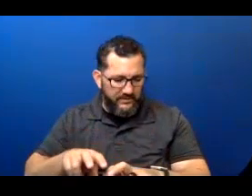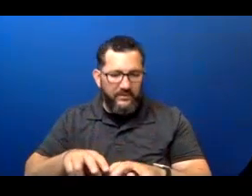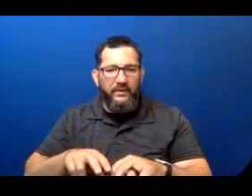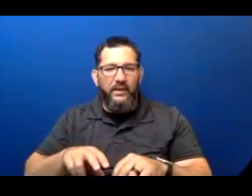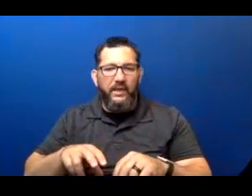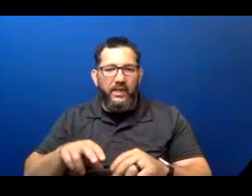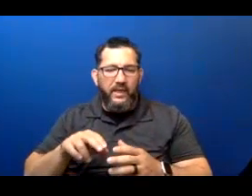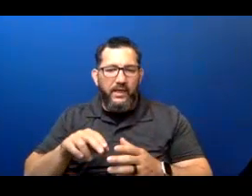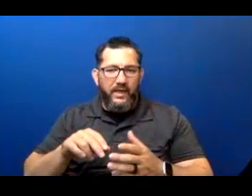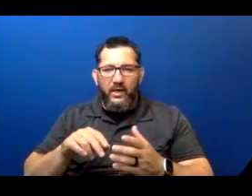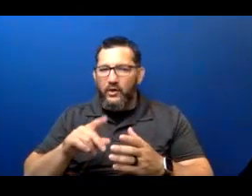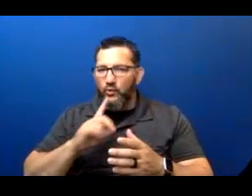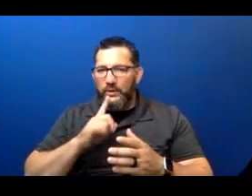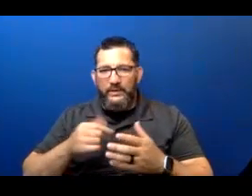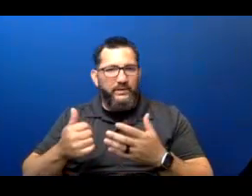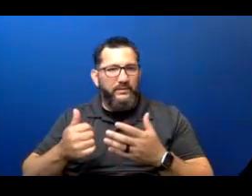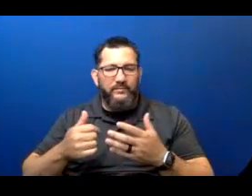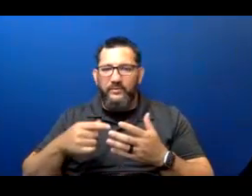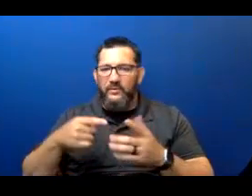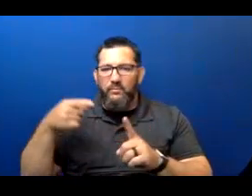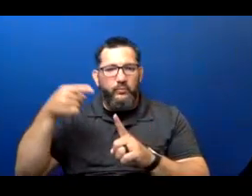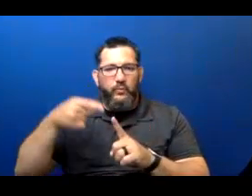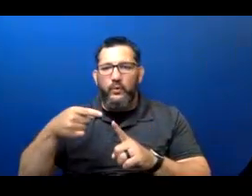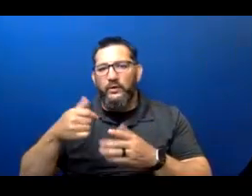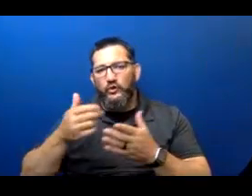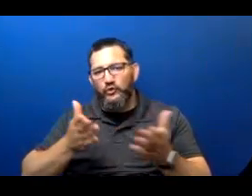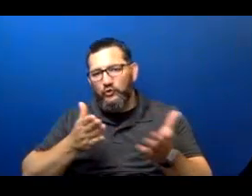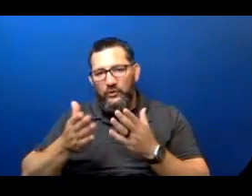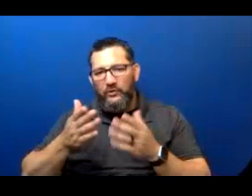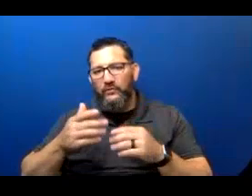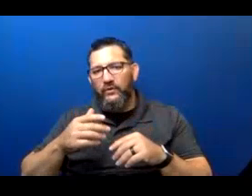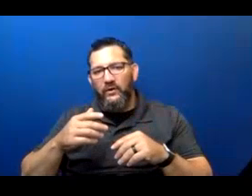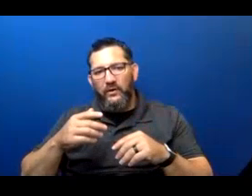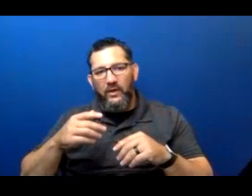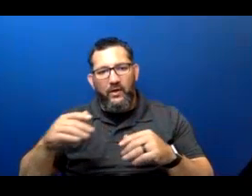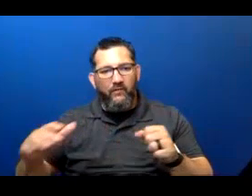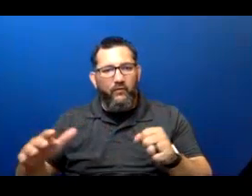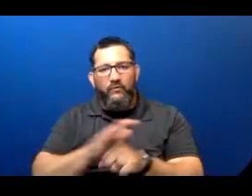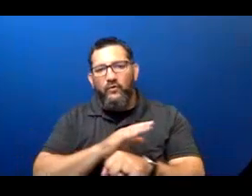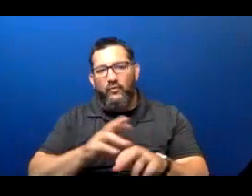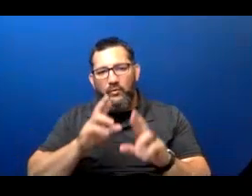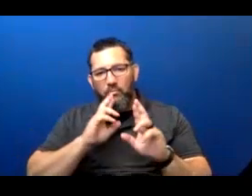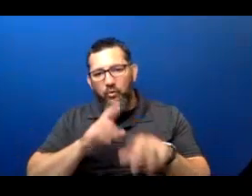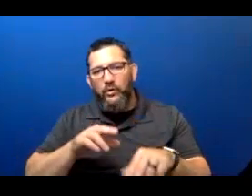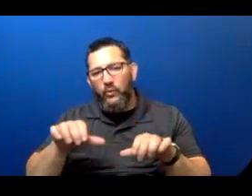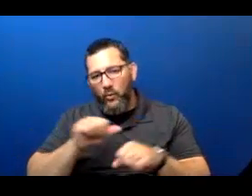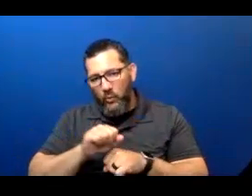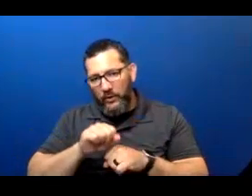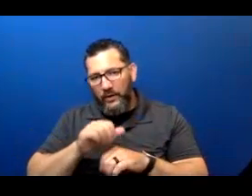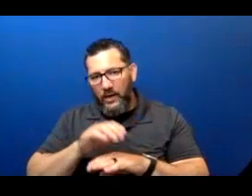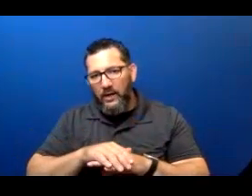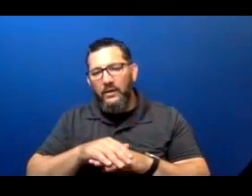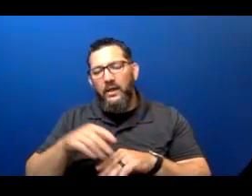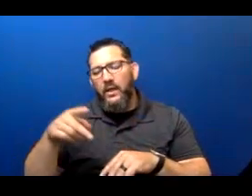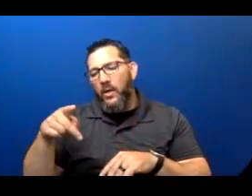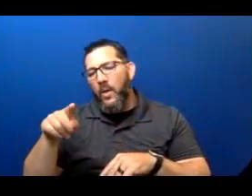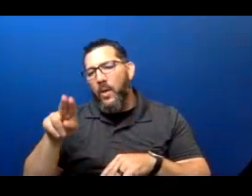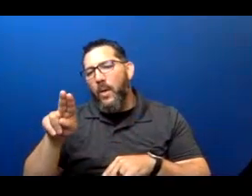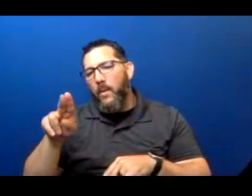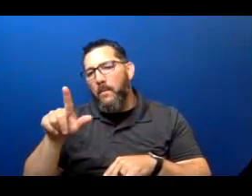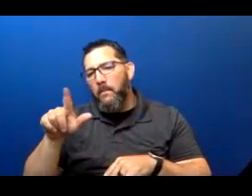which, ultimately is going to serve as the foundation for a pulse report that we are currently working on.